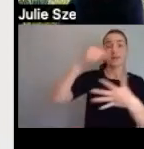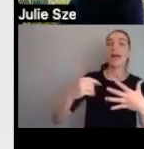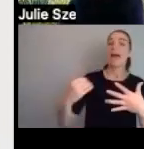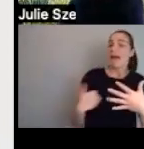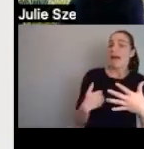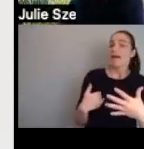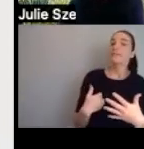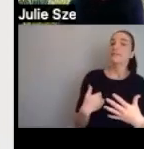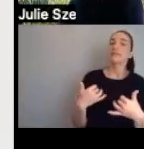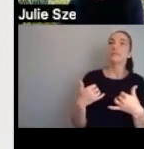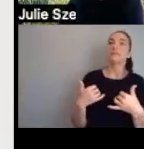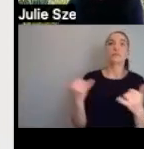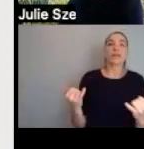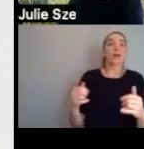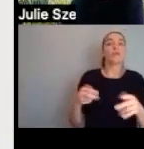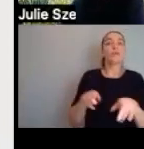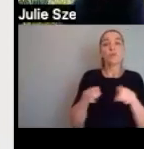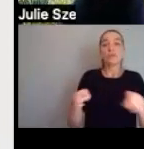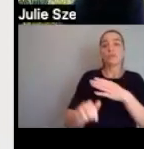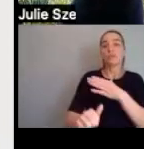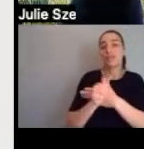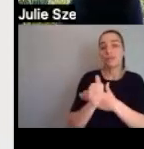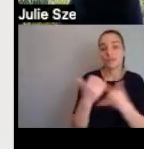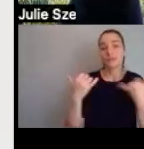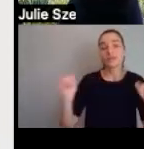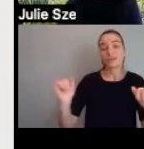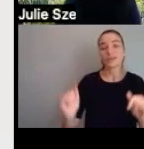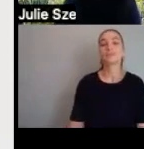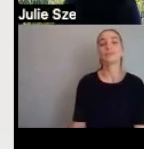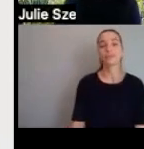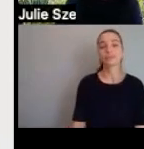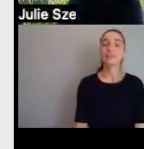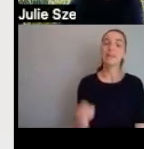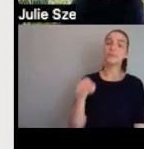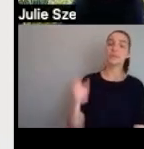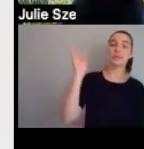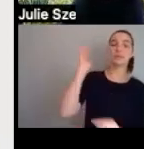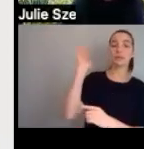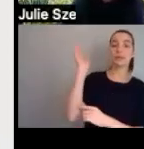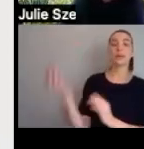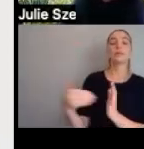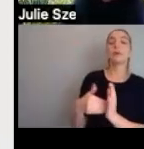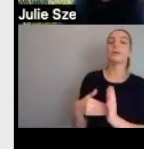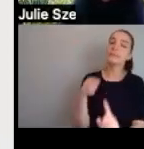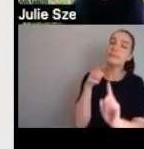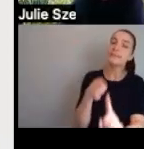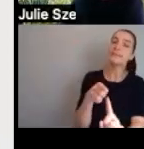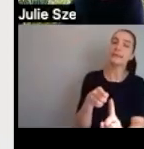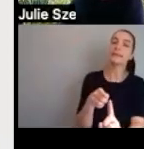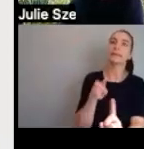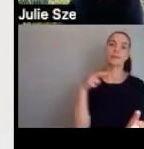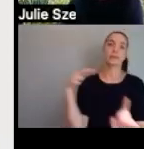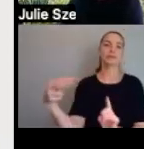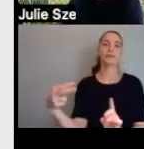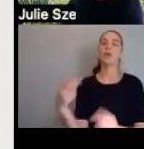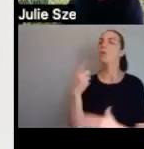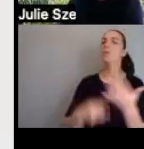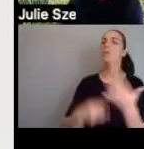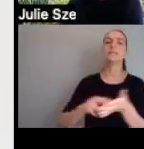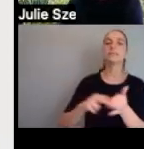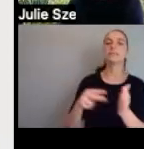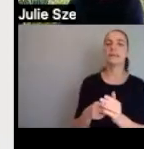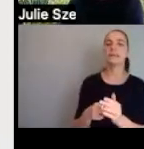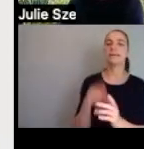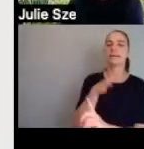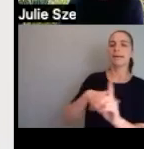So this talk, again, focuses on a very specific standpoint, that of climate justice movements. Um, and climate